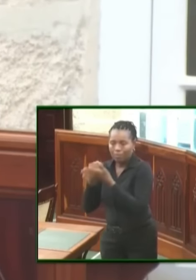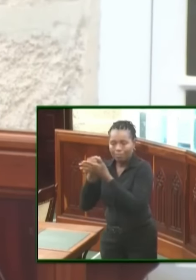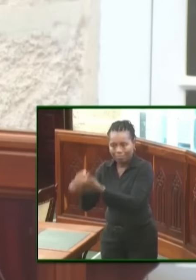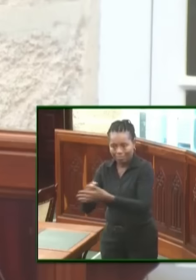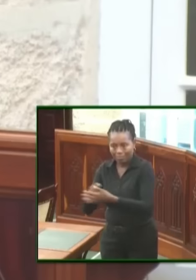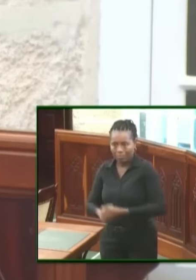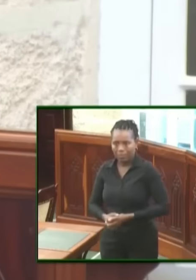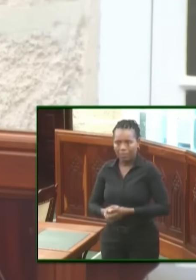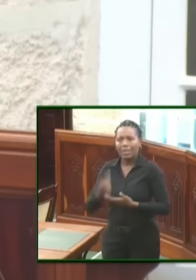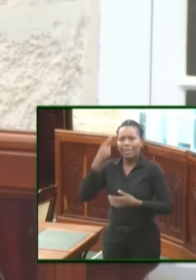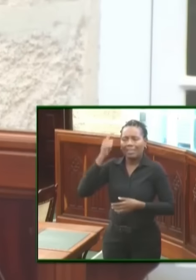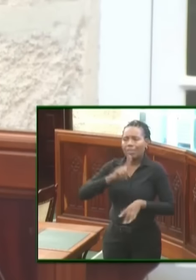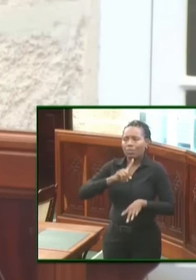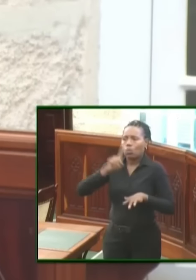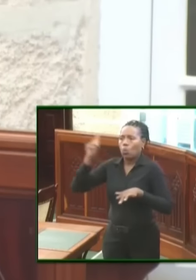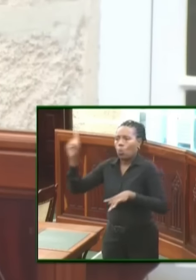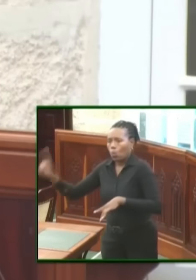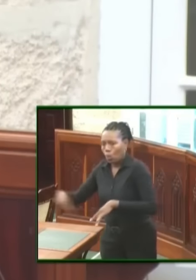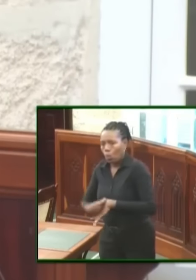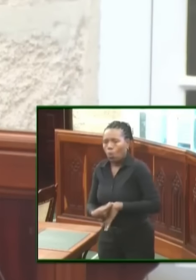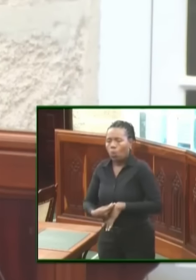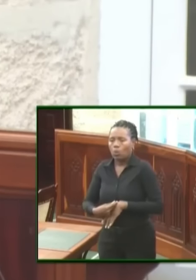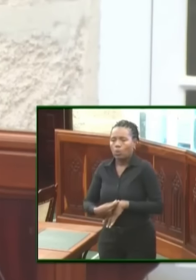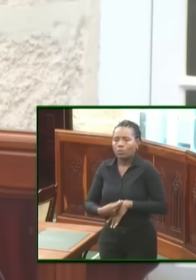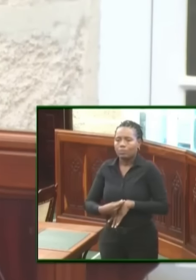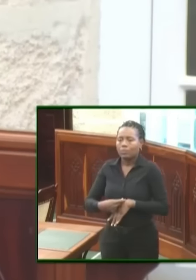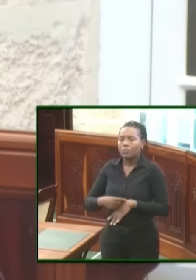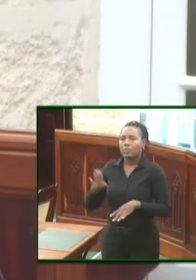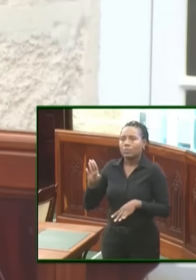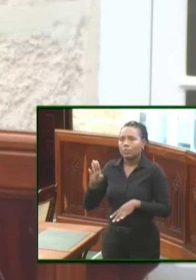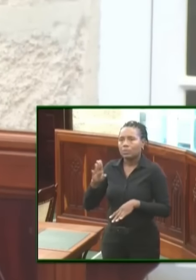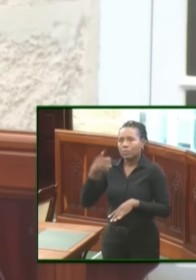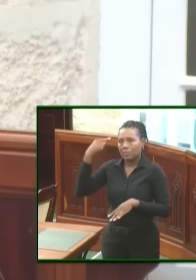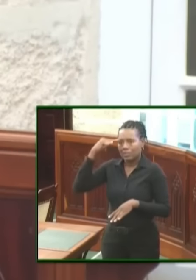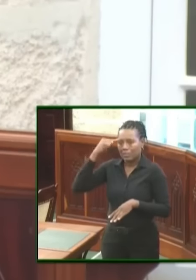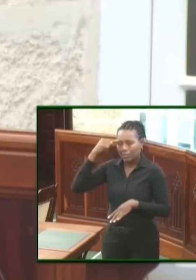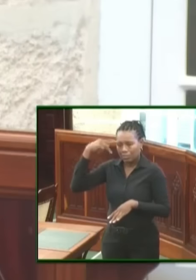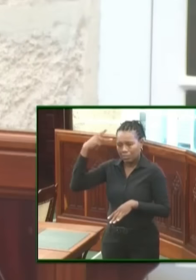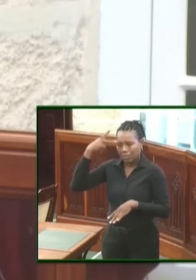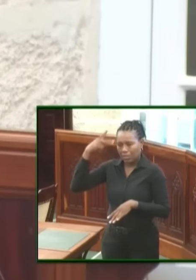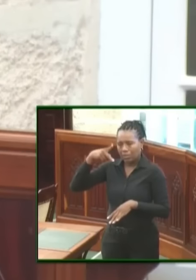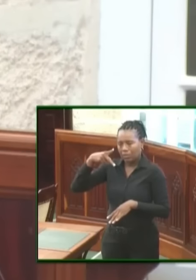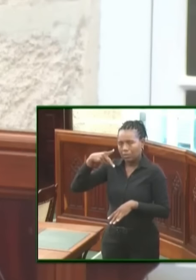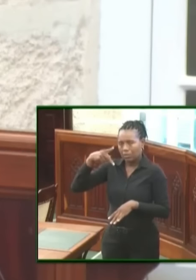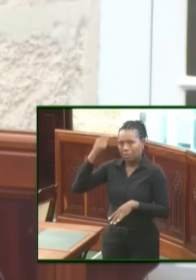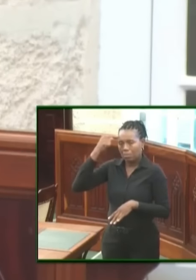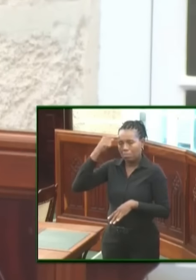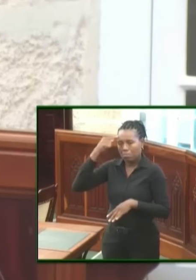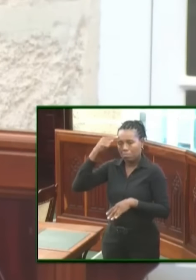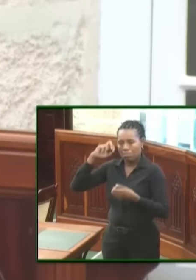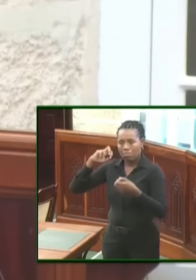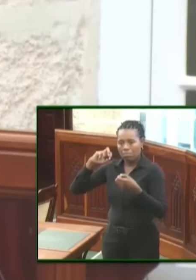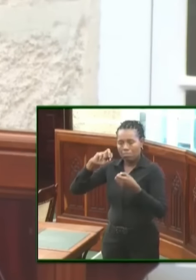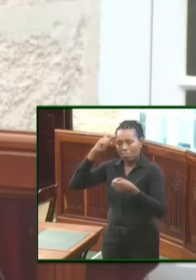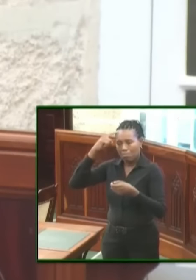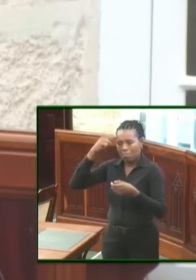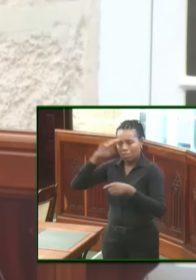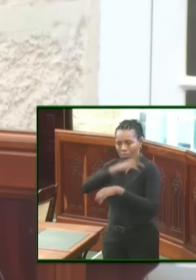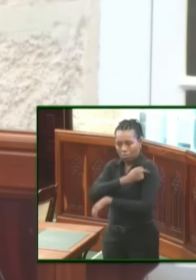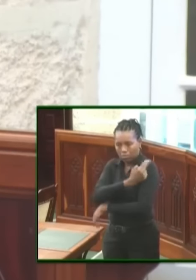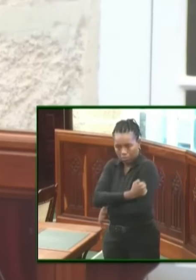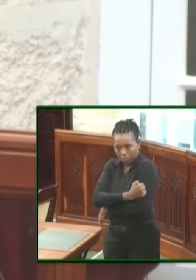the psychiatric hospital in order to be able to be taken care of as an adult is not the kind of Barbados that we want, and